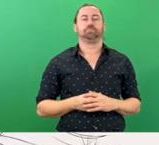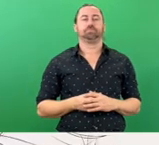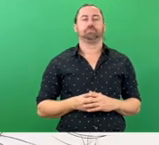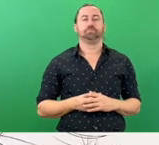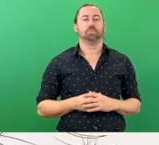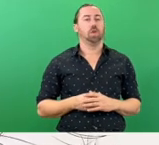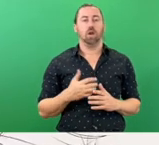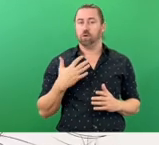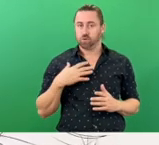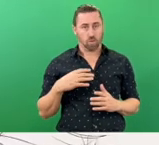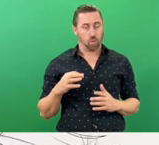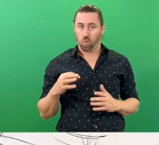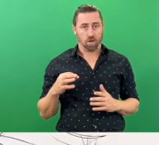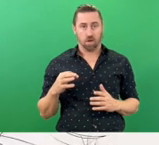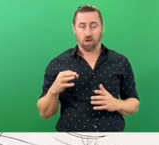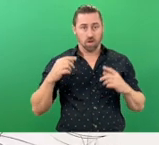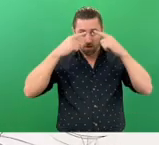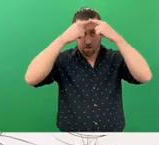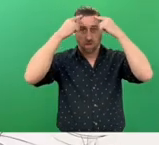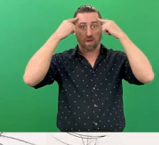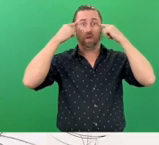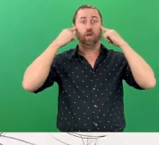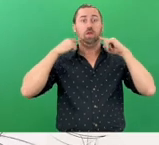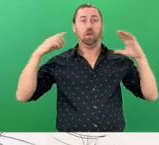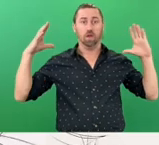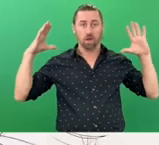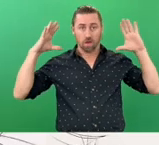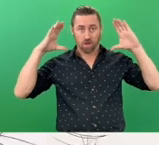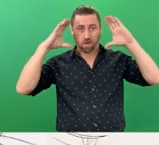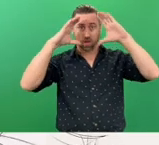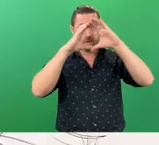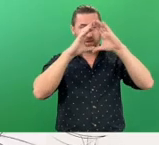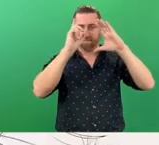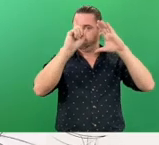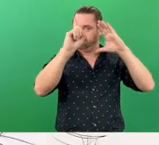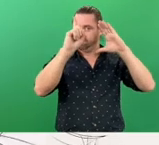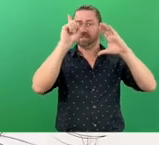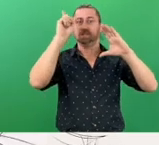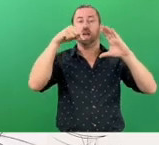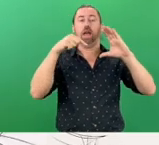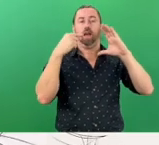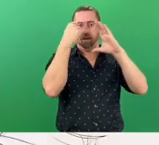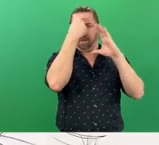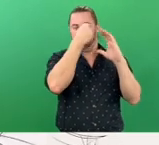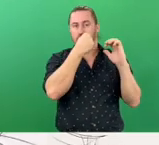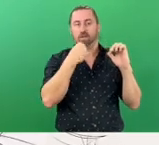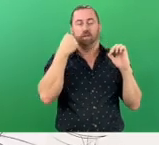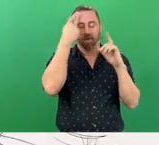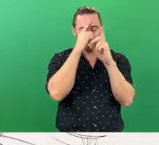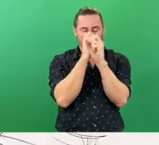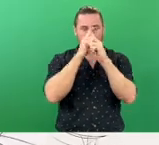Instead of starting to draw from the edges of yourself and in, what I'd like you to do is start from the inside